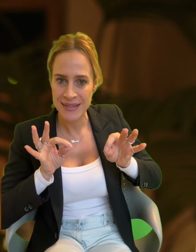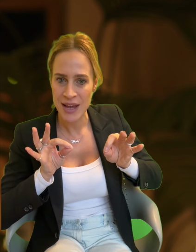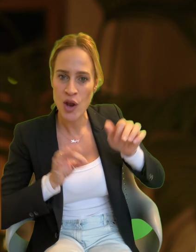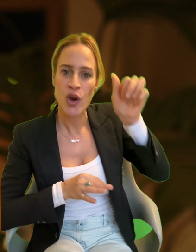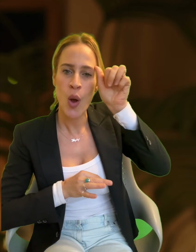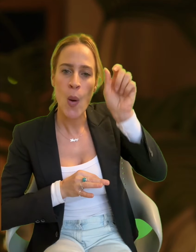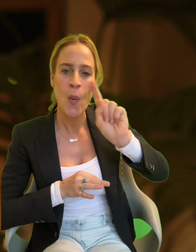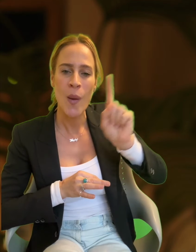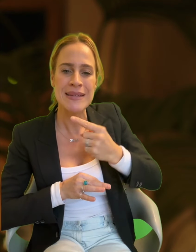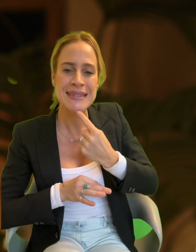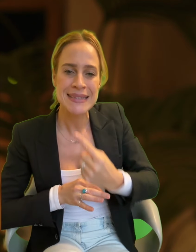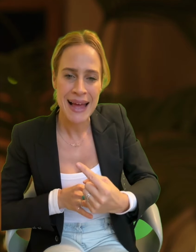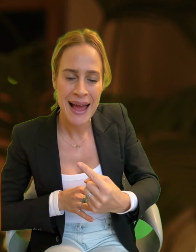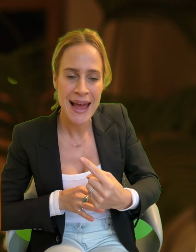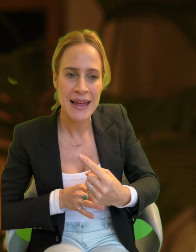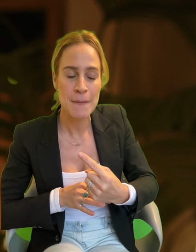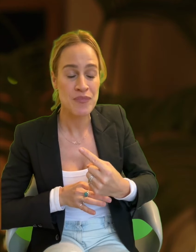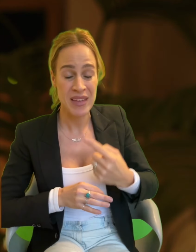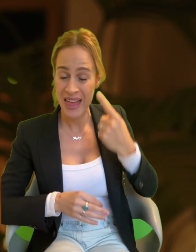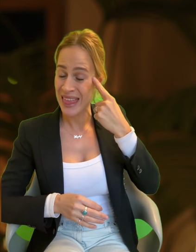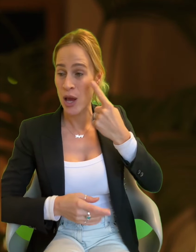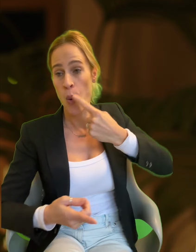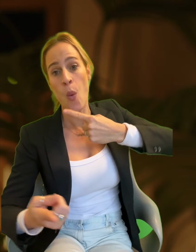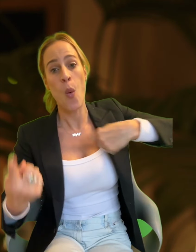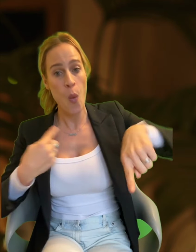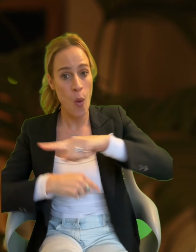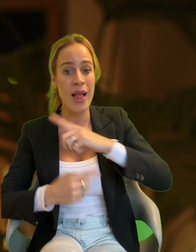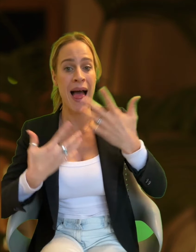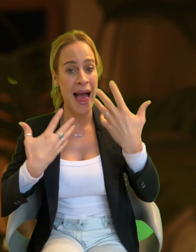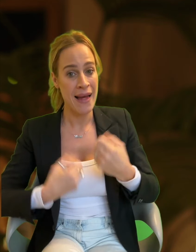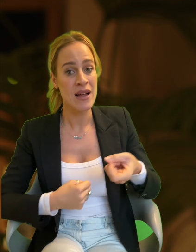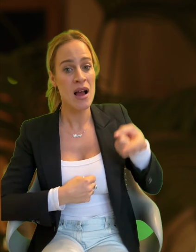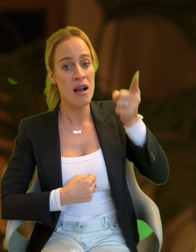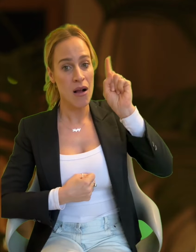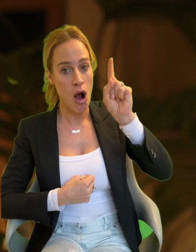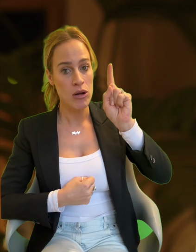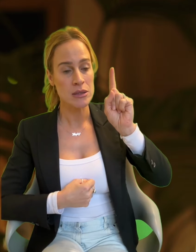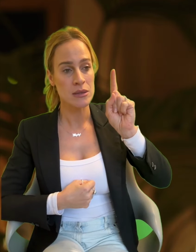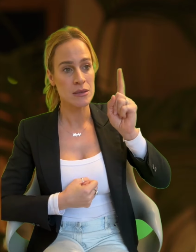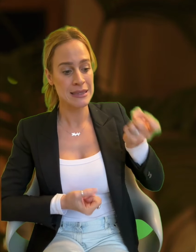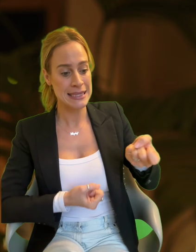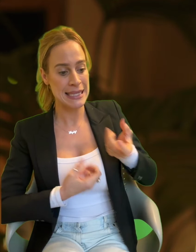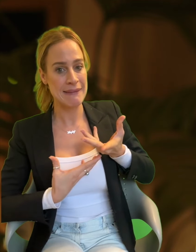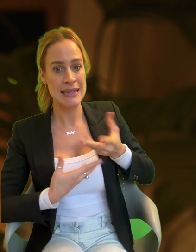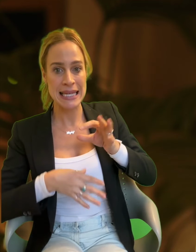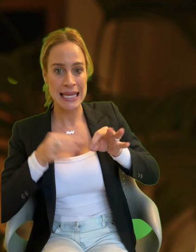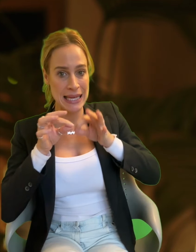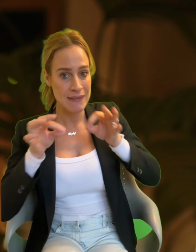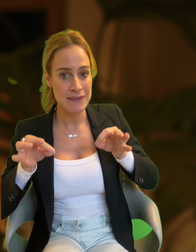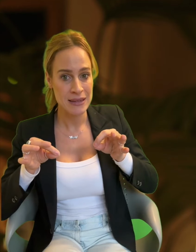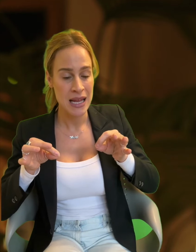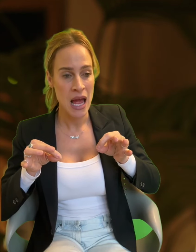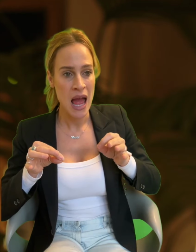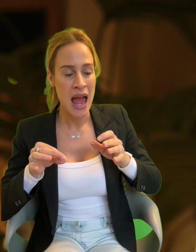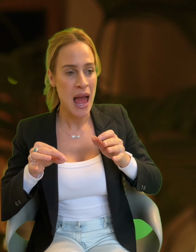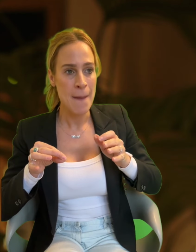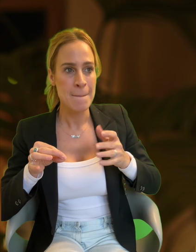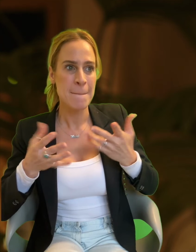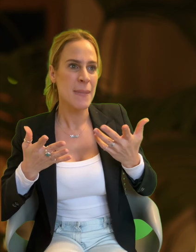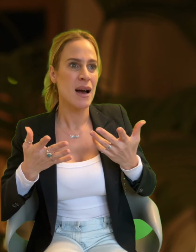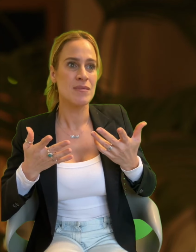have a God-given gift. All of us. And the problem is we don't unlock it. And we don't unlock it because of how